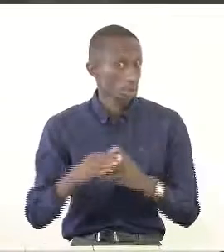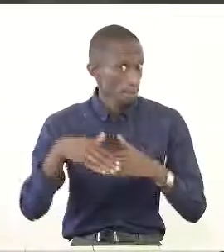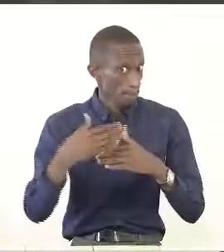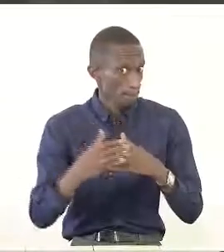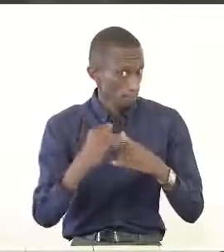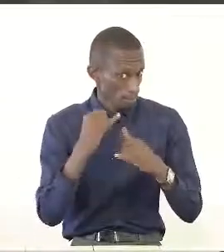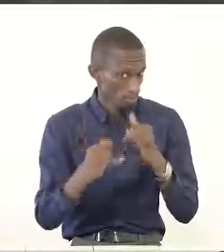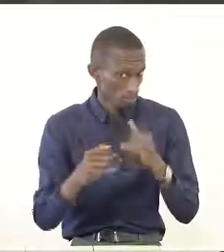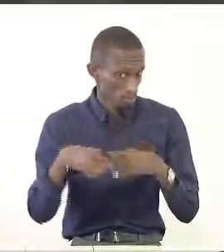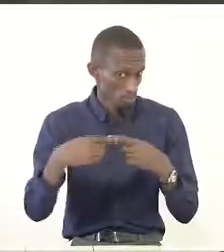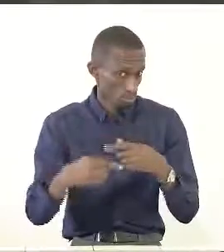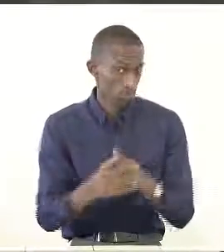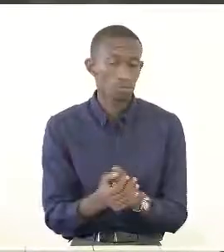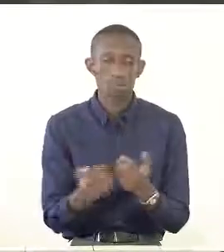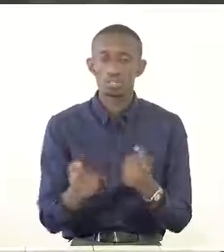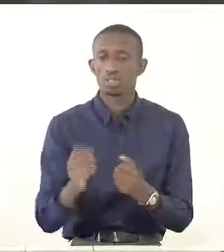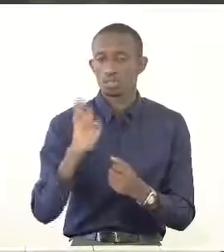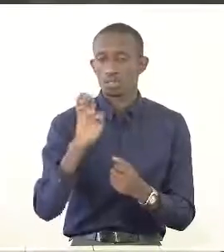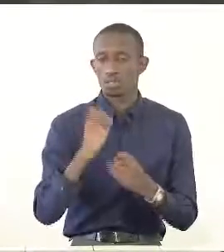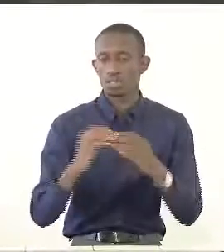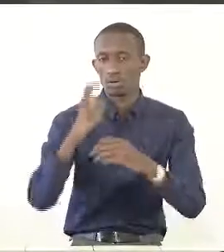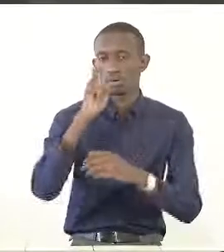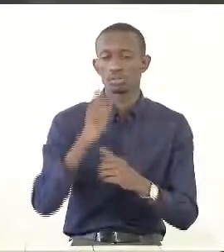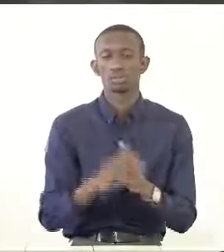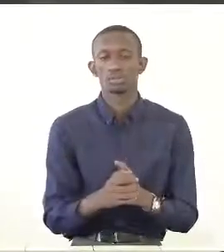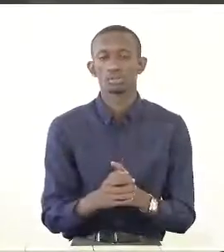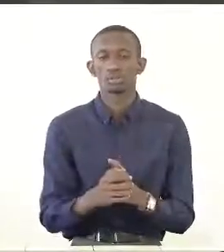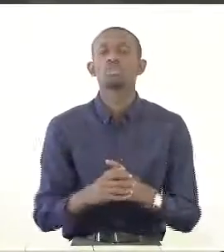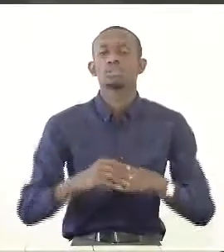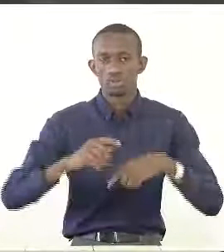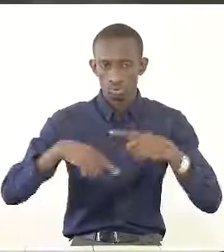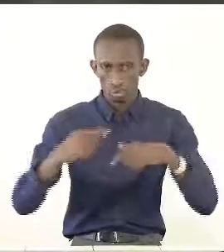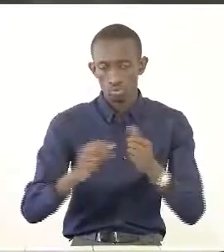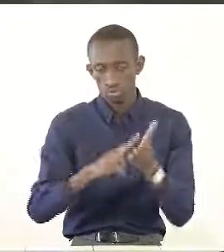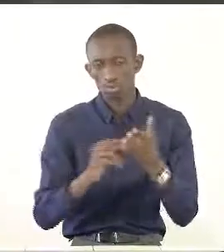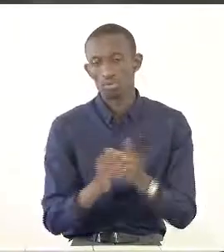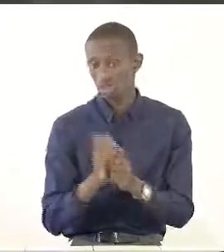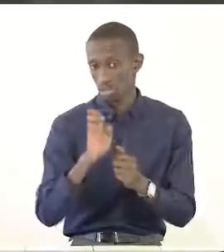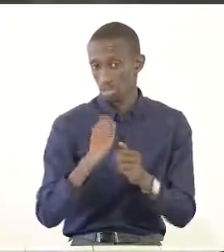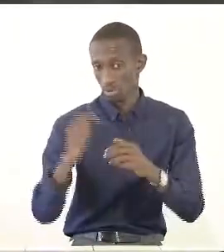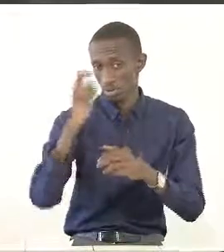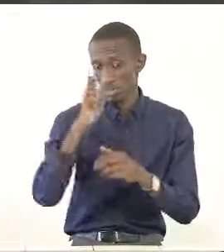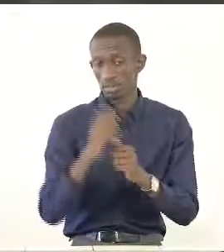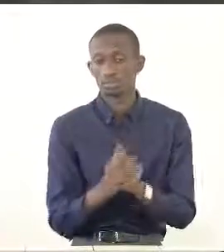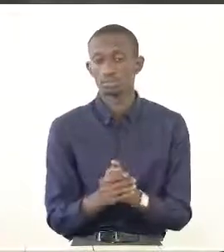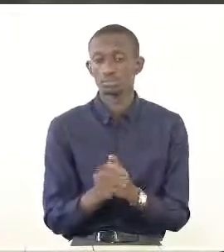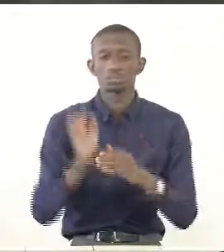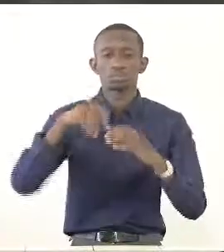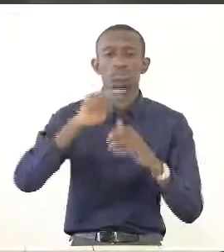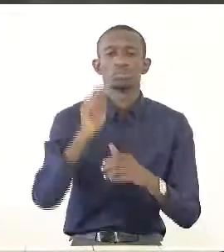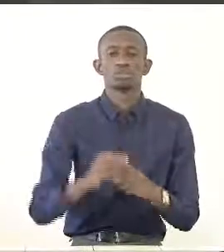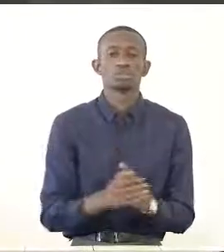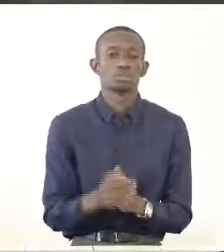power x. I can express e power x in terms of z. Means that